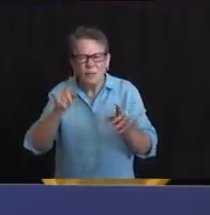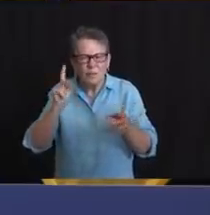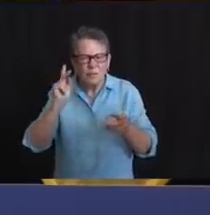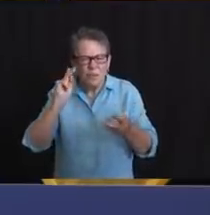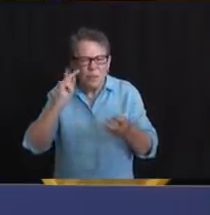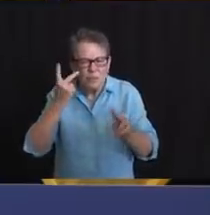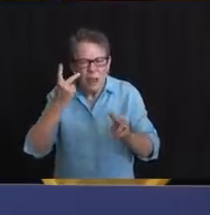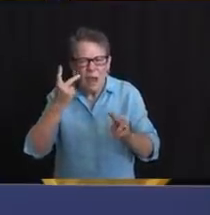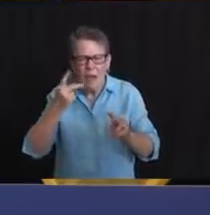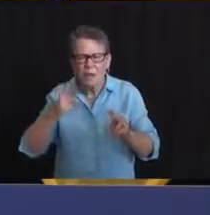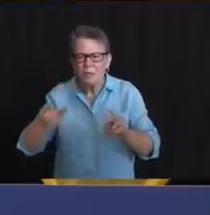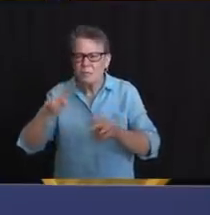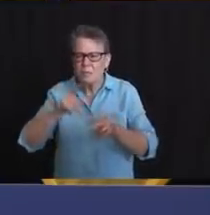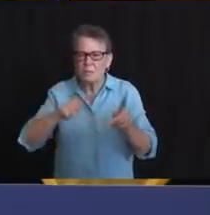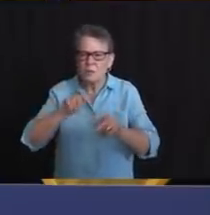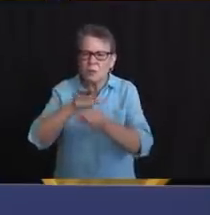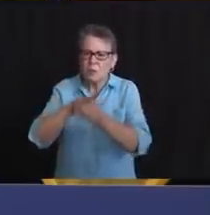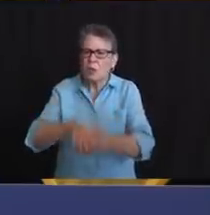make this move?